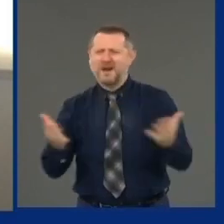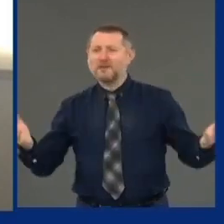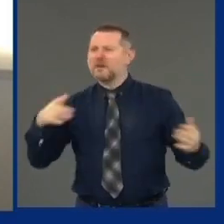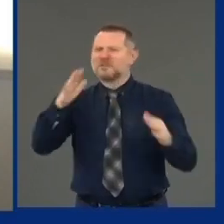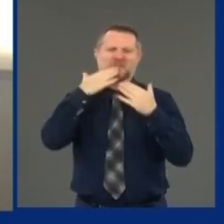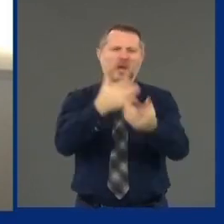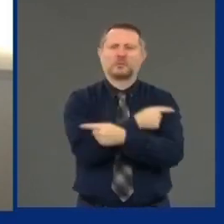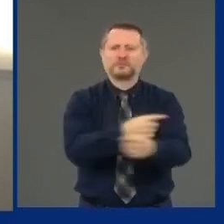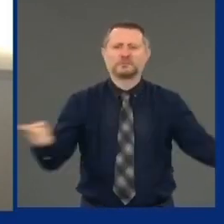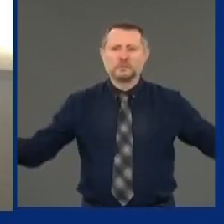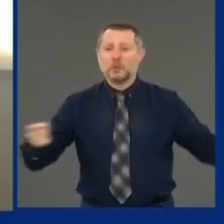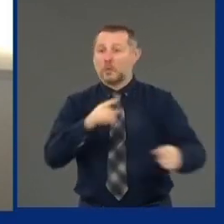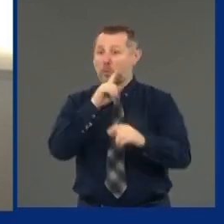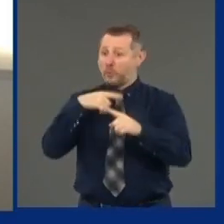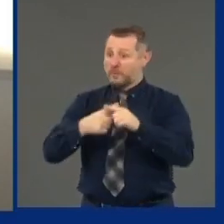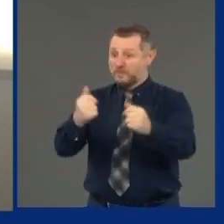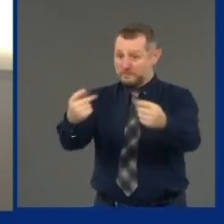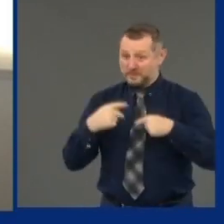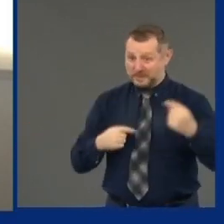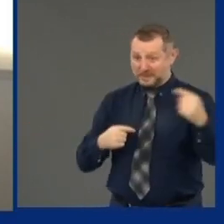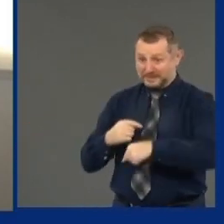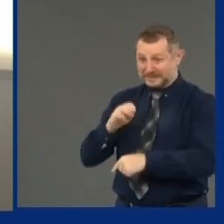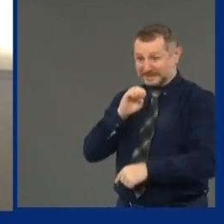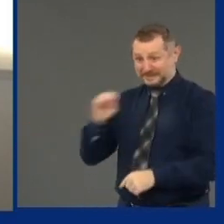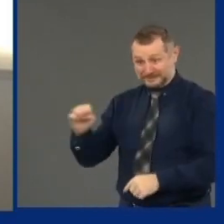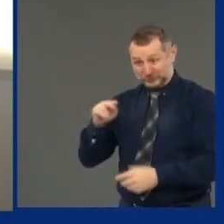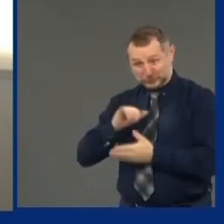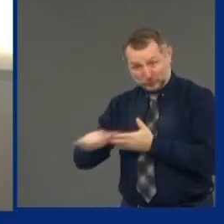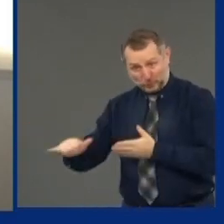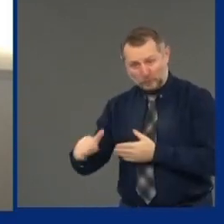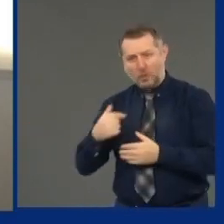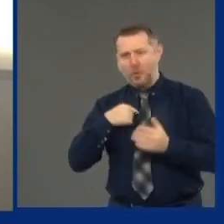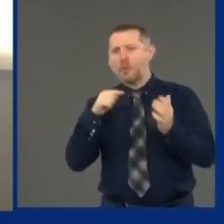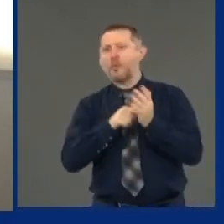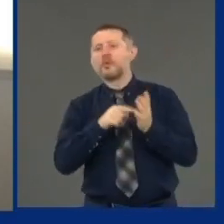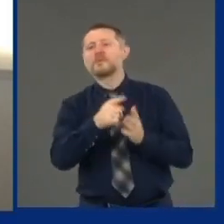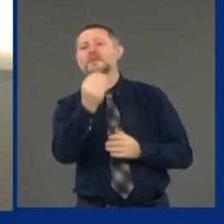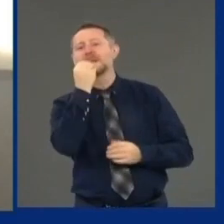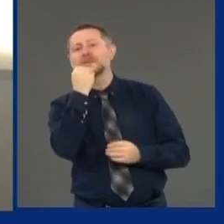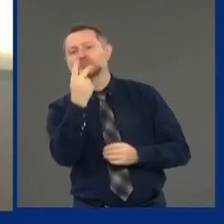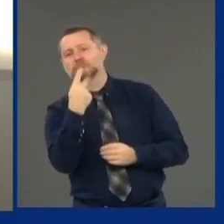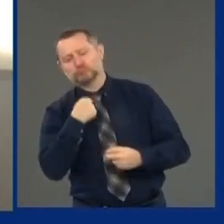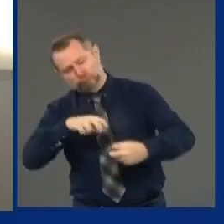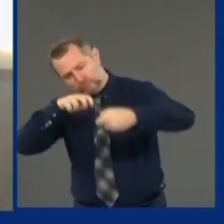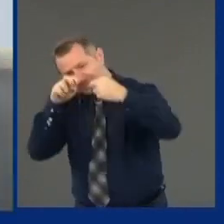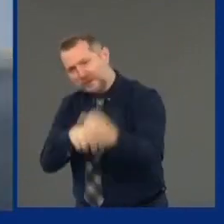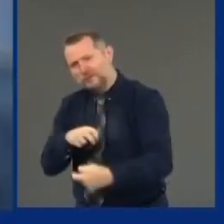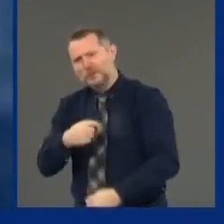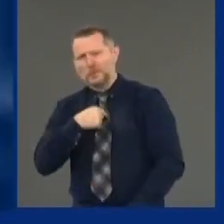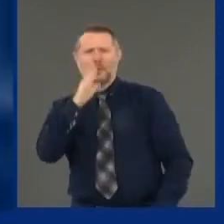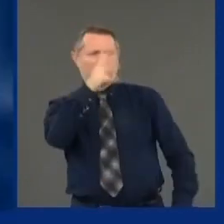come east. I owe you a meal. I'll take it. Thanks, buddy. Thank you, Sean.